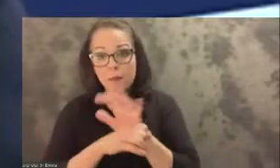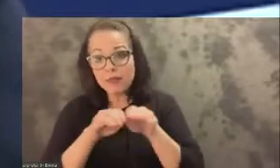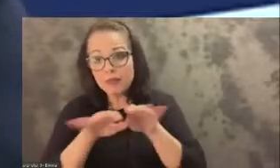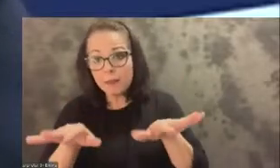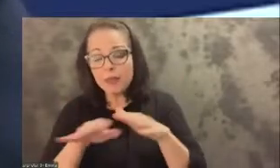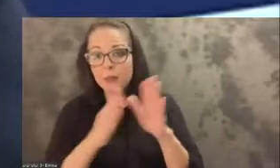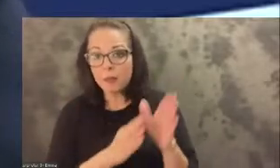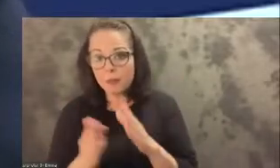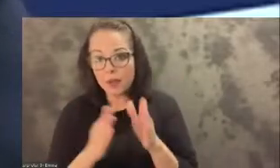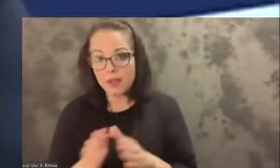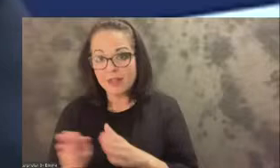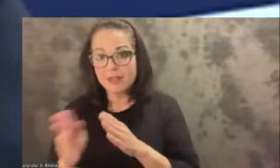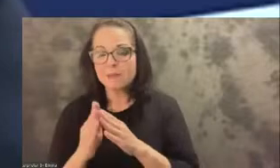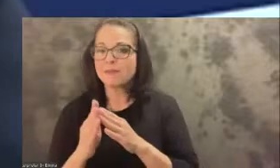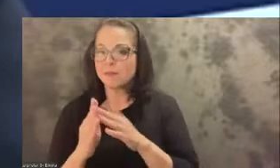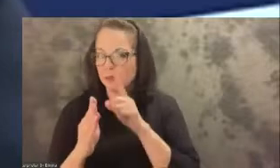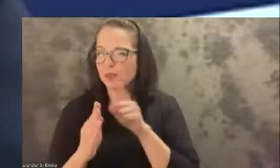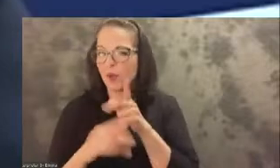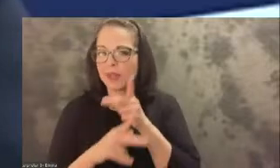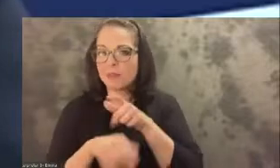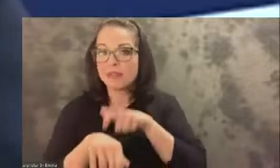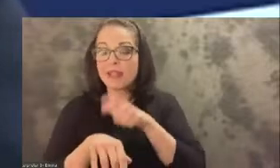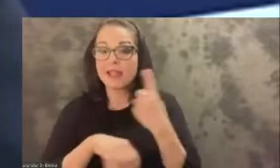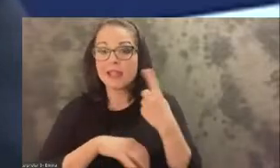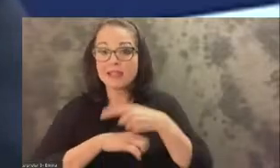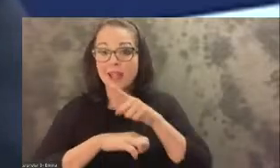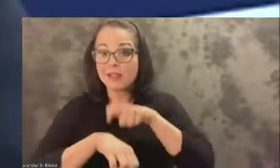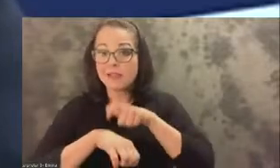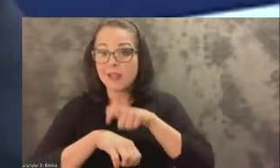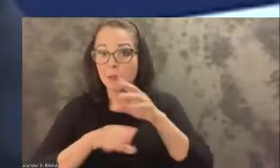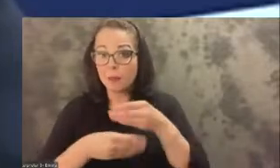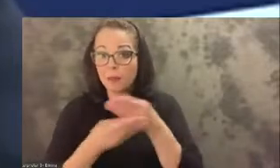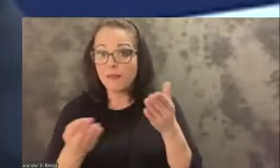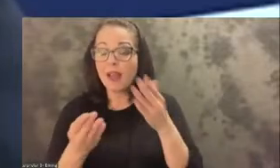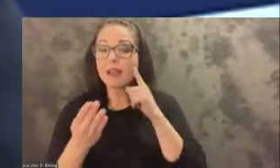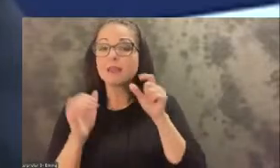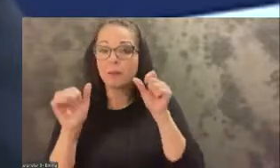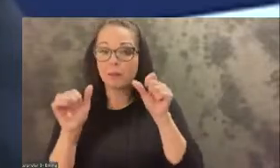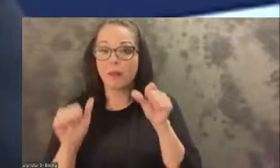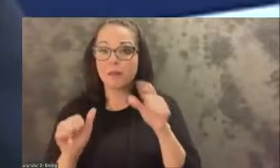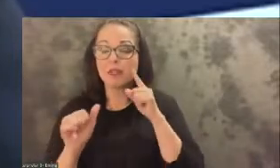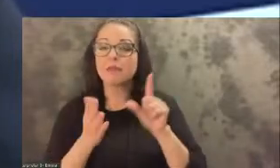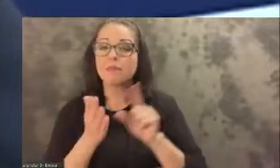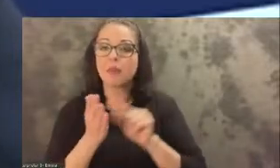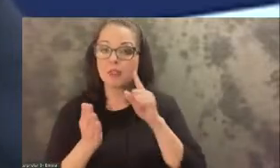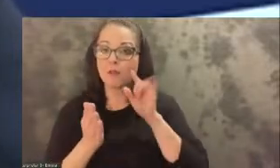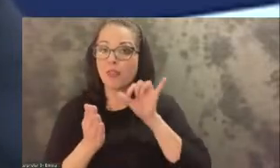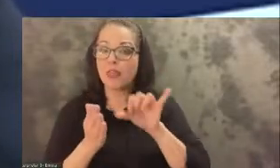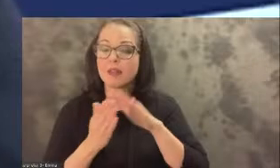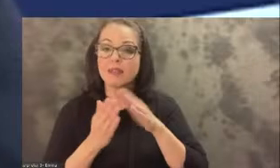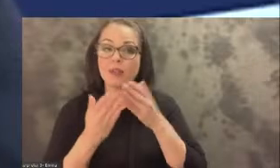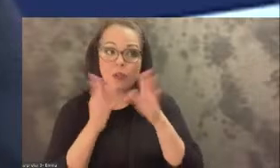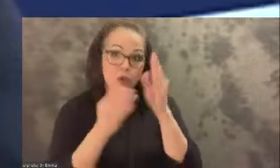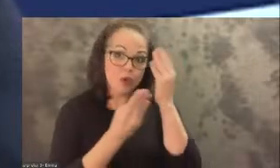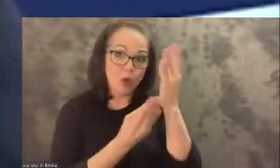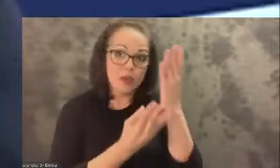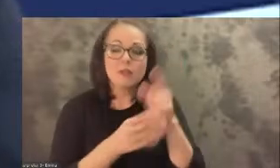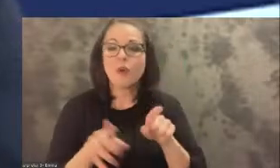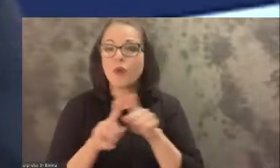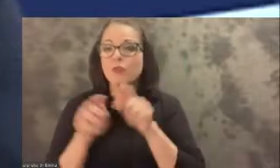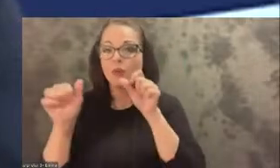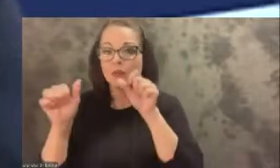preparedness. So stay tuned. The date and time are provided in the meeting notice that's published in the Federal Register. That notice is also posted on the task